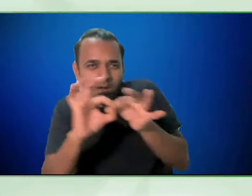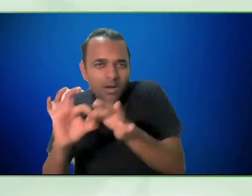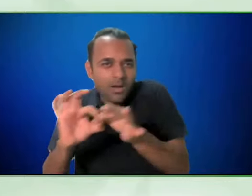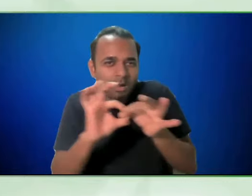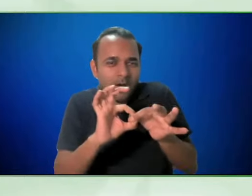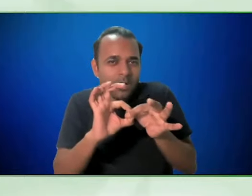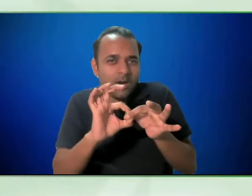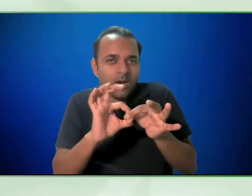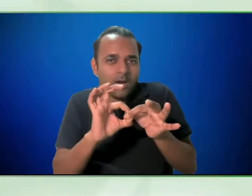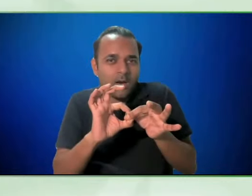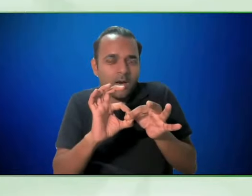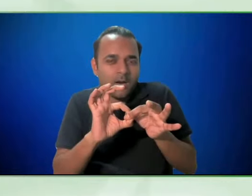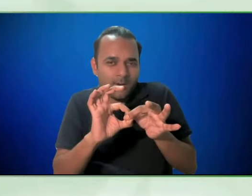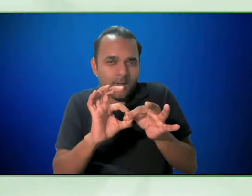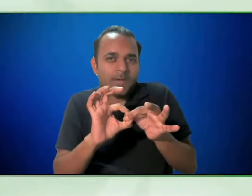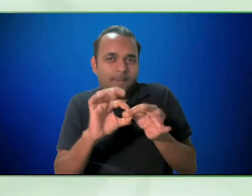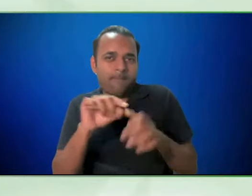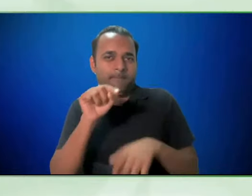outcome for